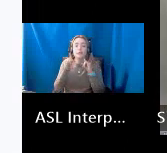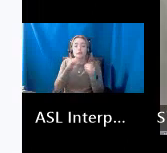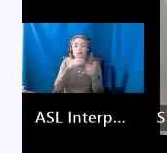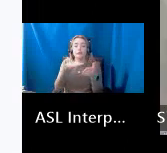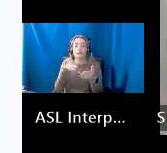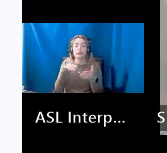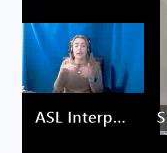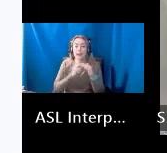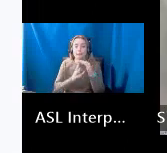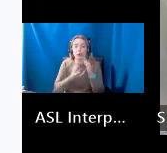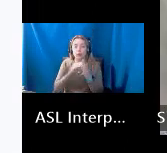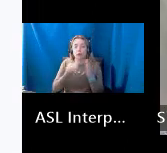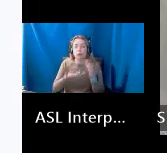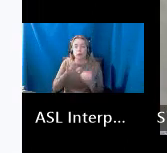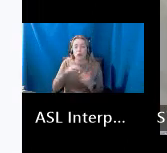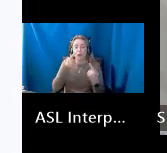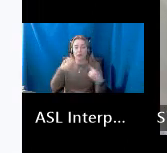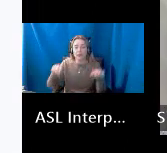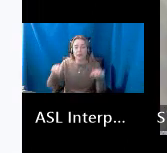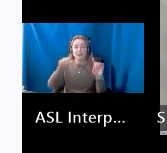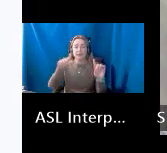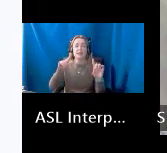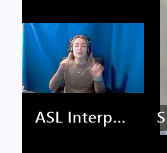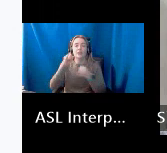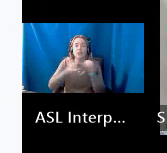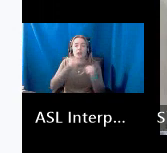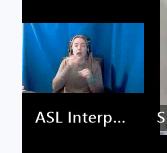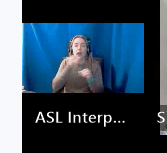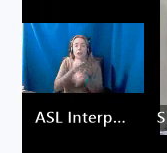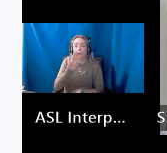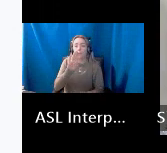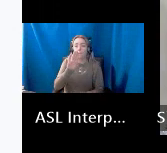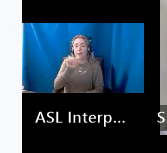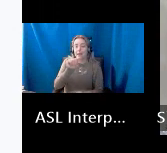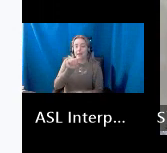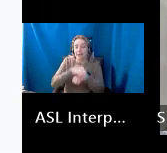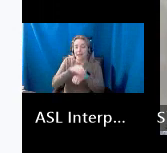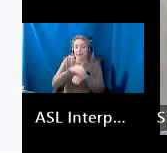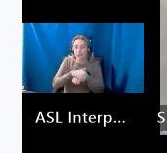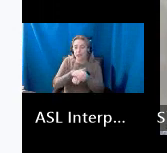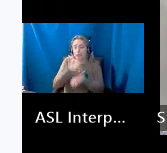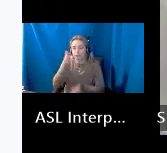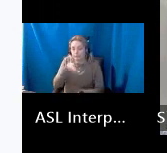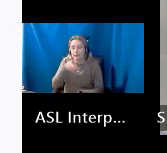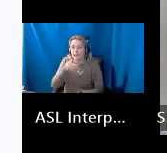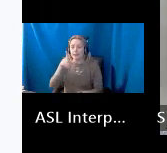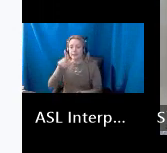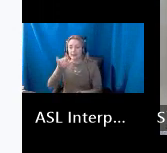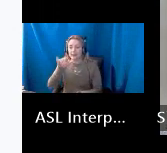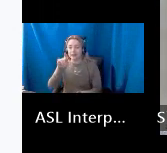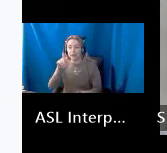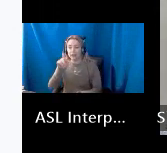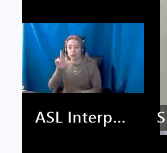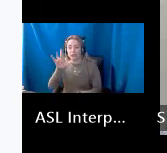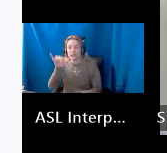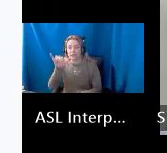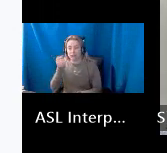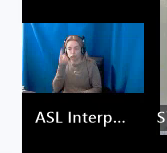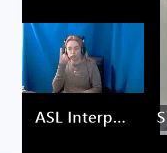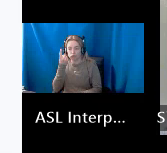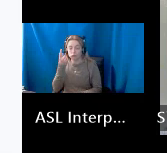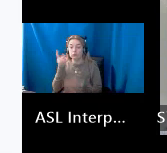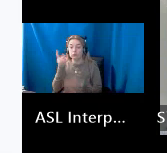students and their success in International Baccalaureate English and Literacy. That is my topic. My topic will not change. Okay.